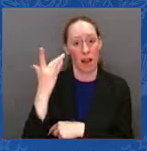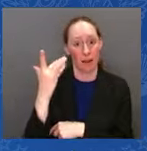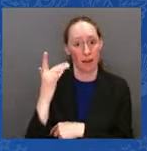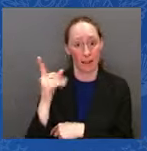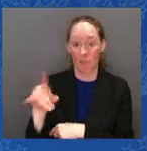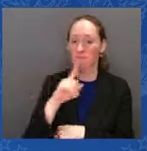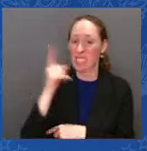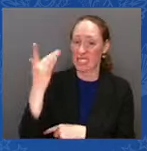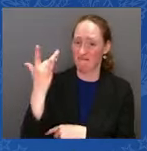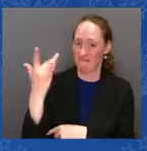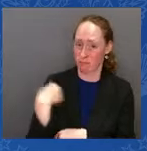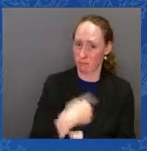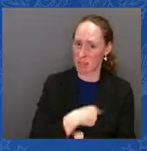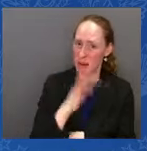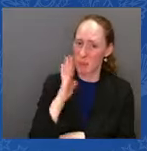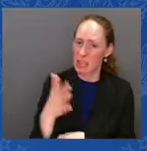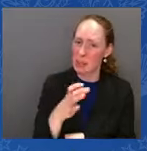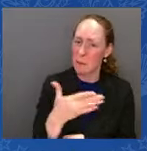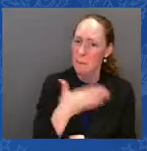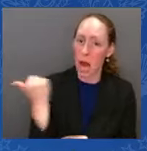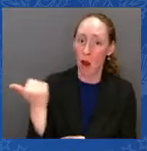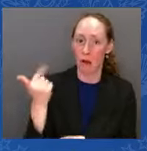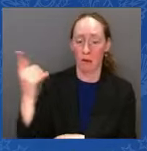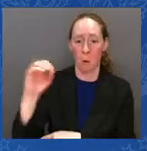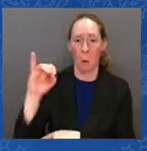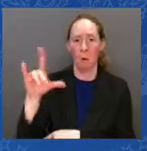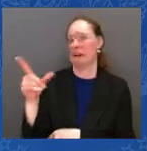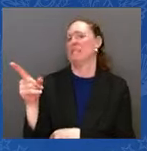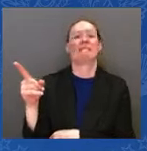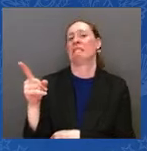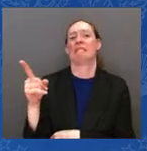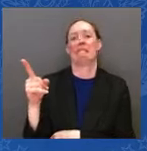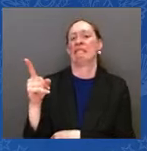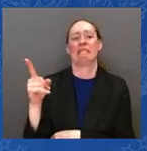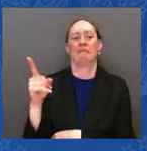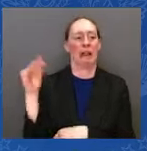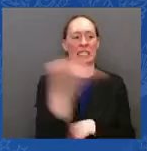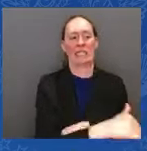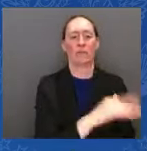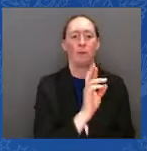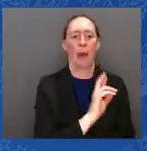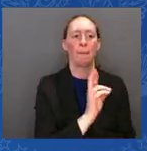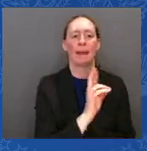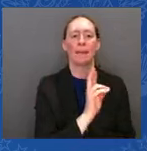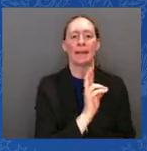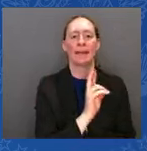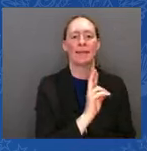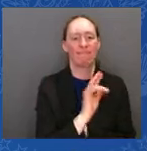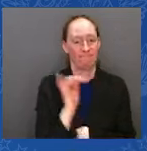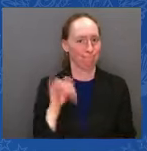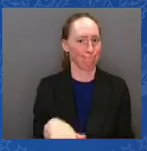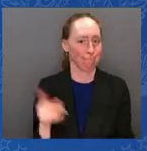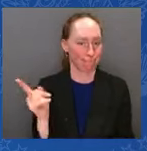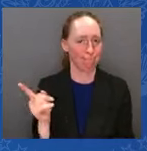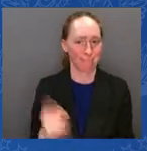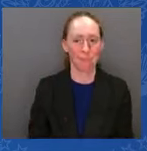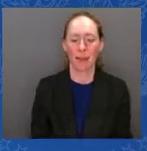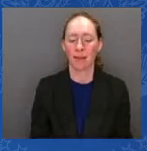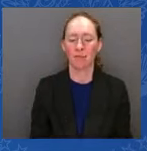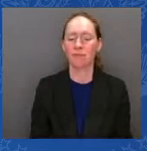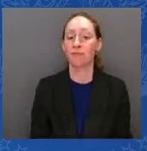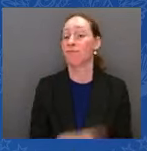doesn't want it, and Republicans are carrying their water. That's what this is all about. Let me close with this. We made